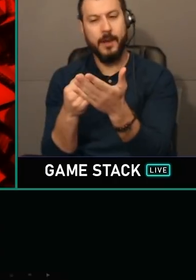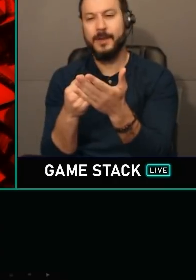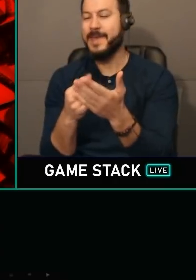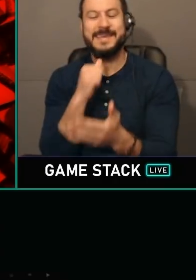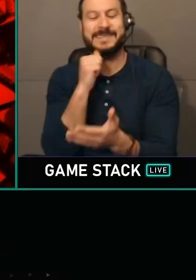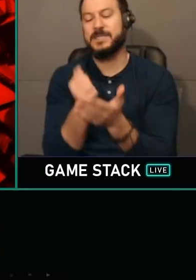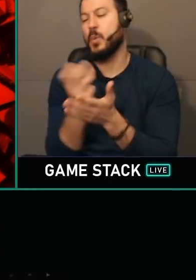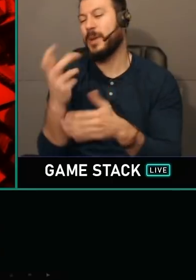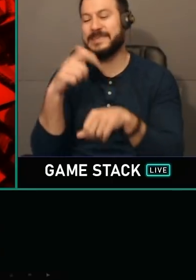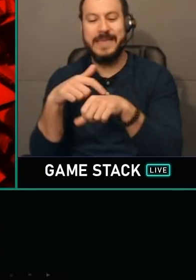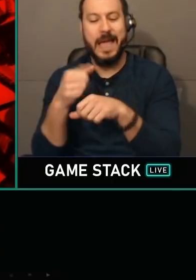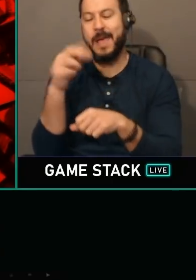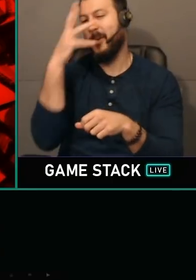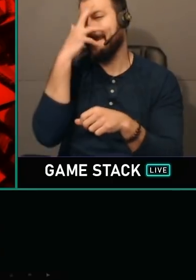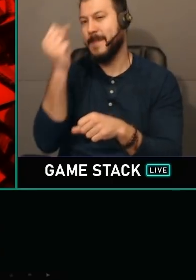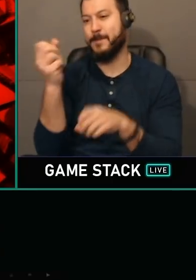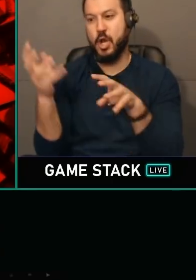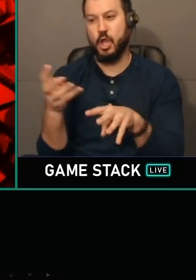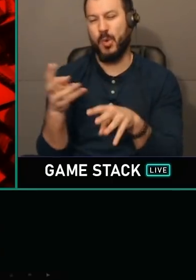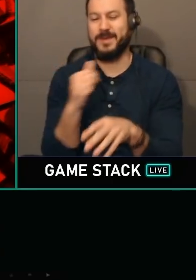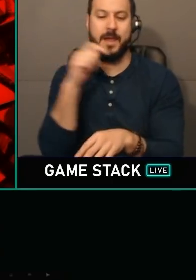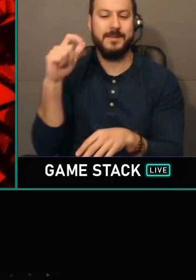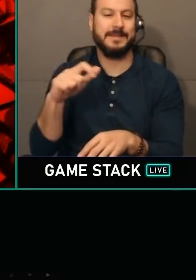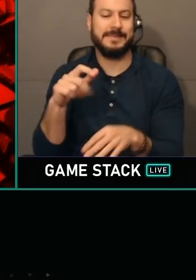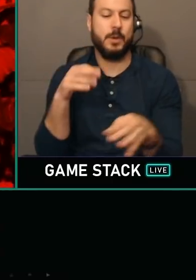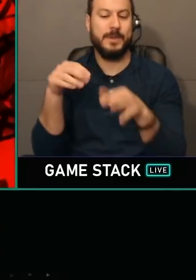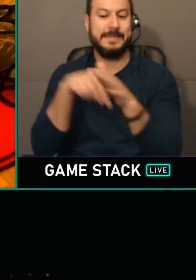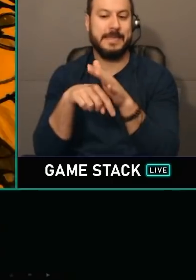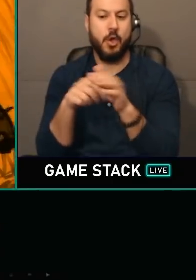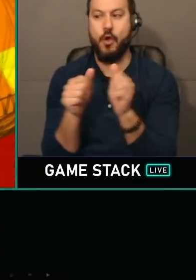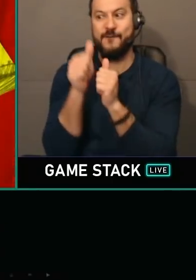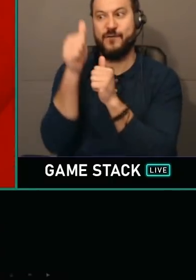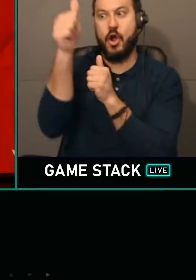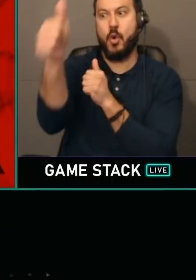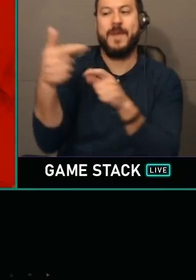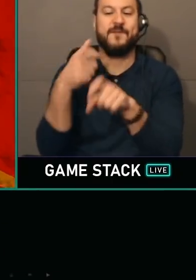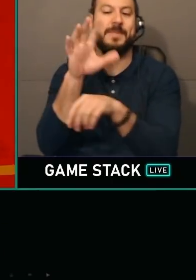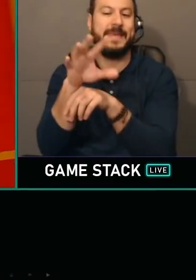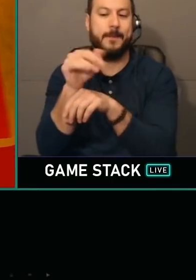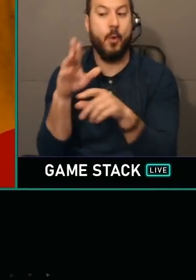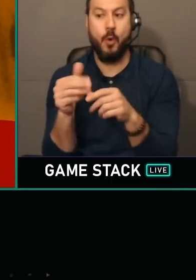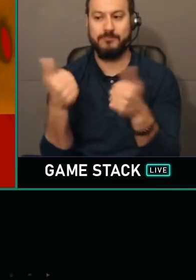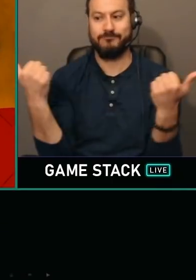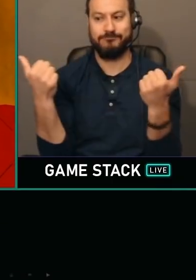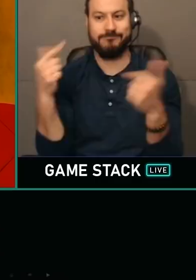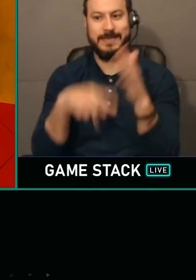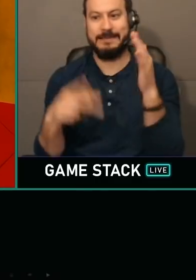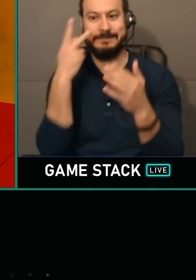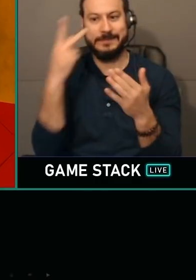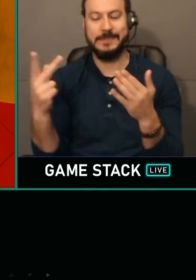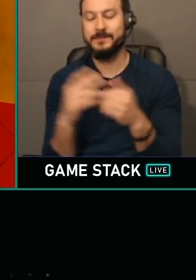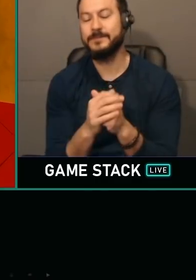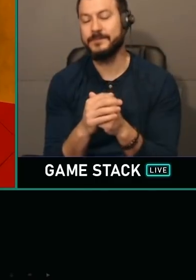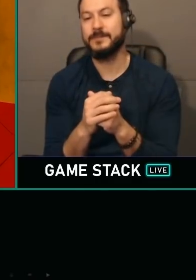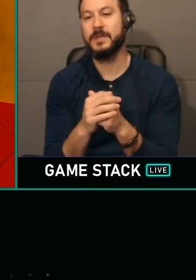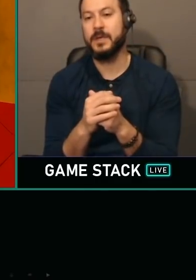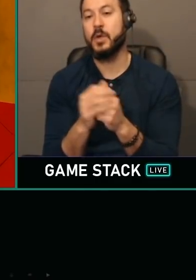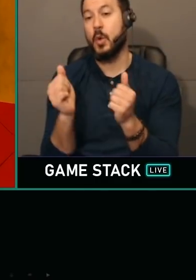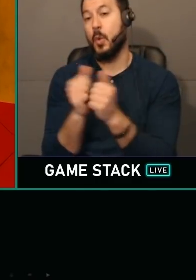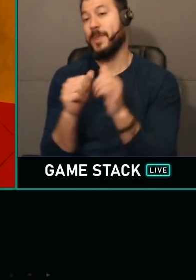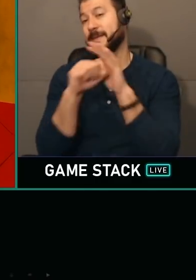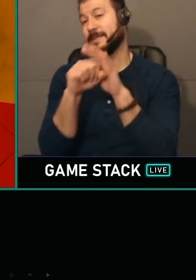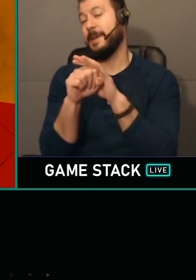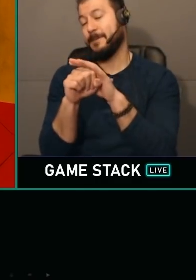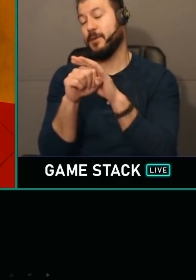time or memory loading unnecessary detail far away from the camera or off screen. With sampler feedback